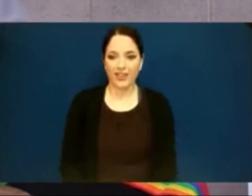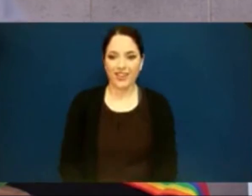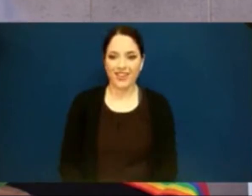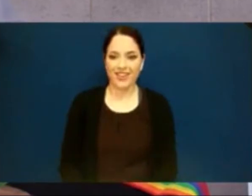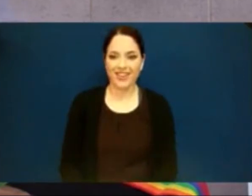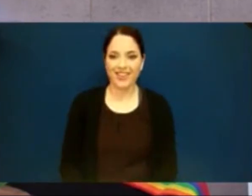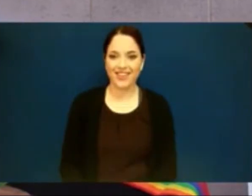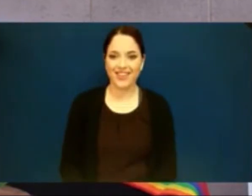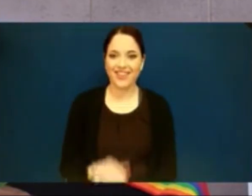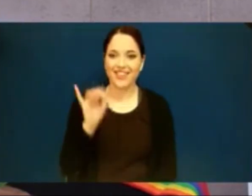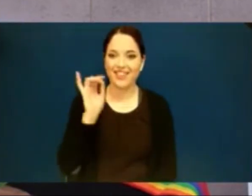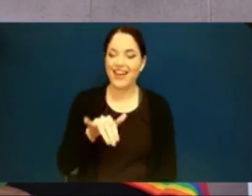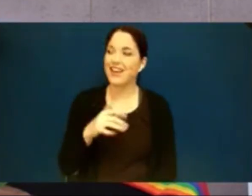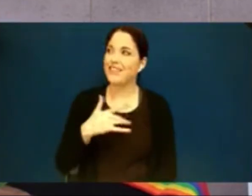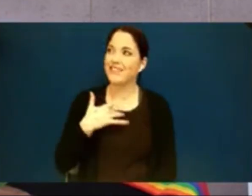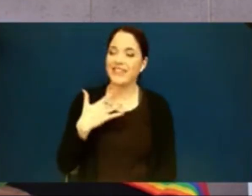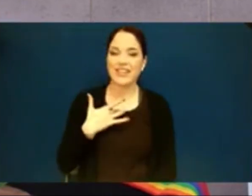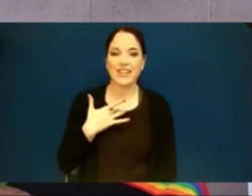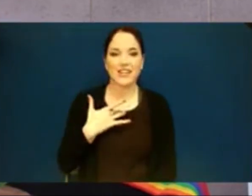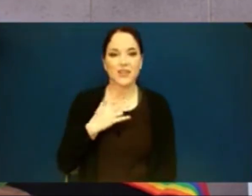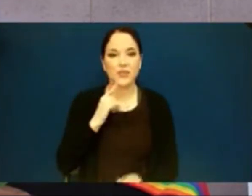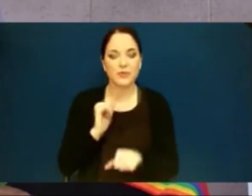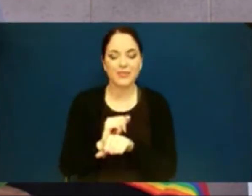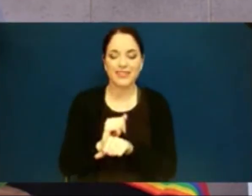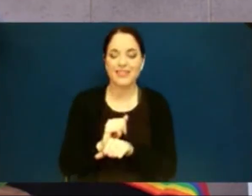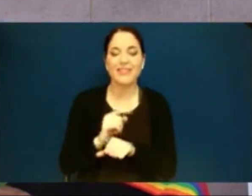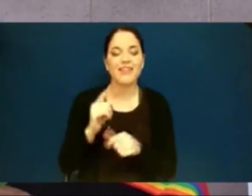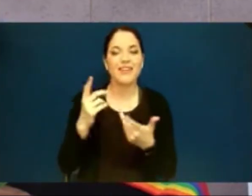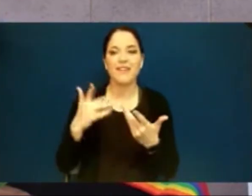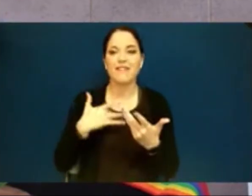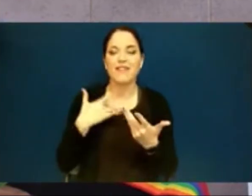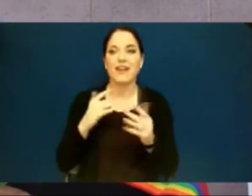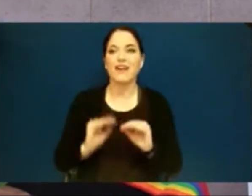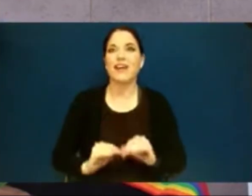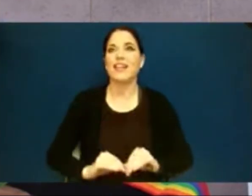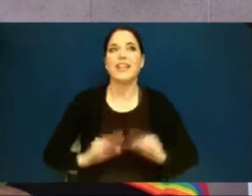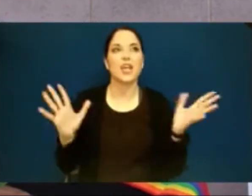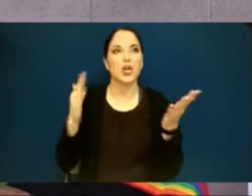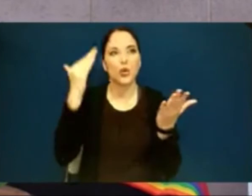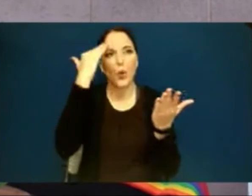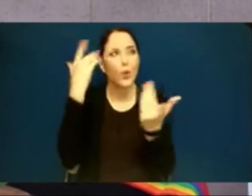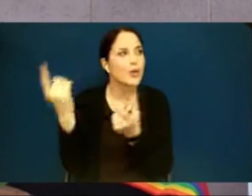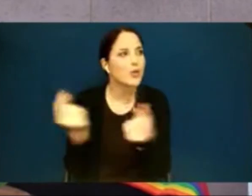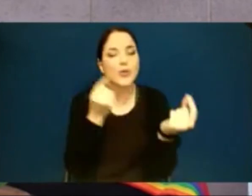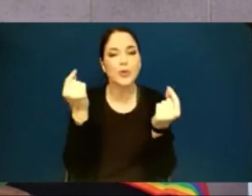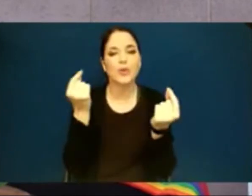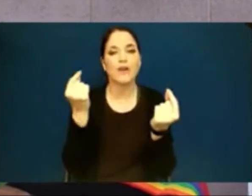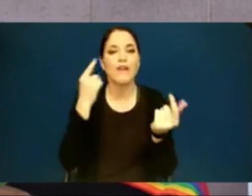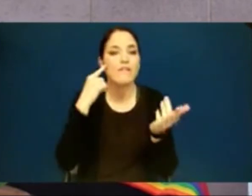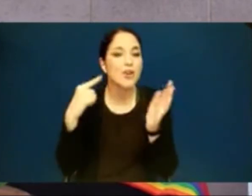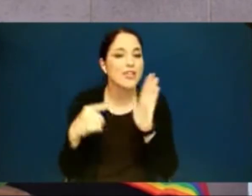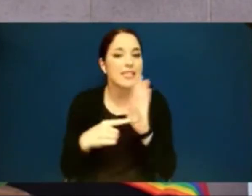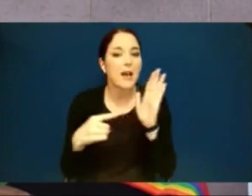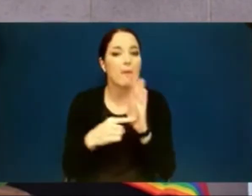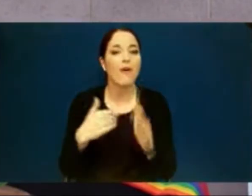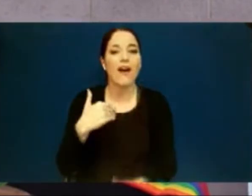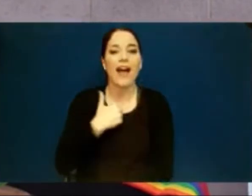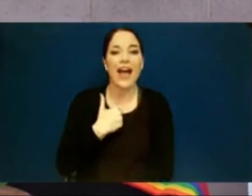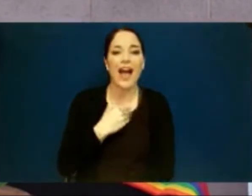deep, clear pool, a spring welling up and flowing forth from a profound